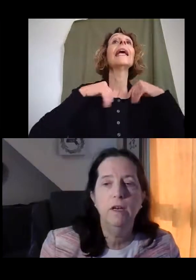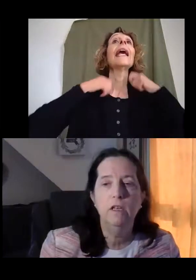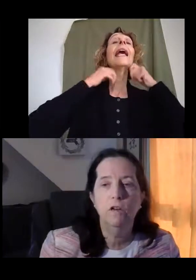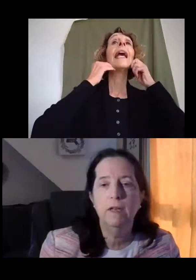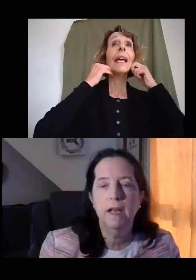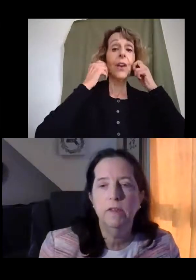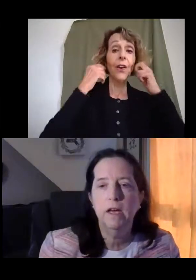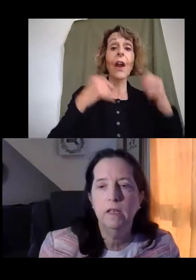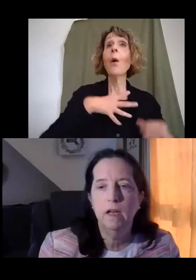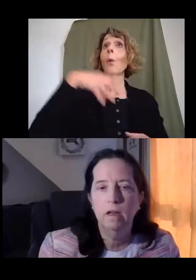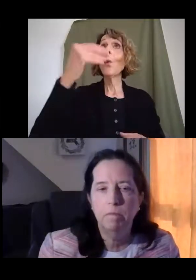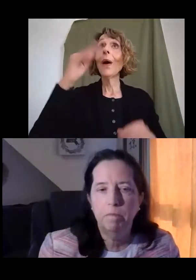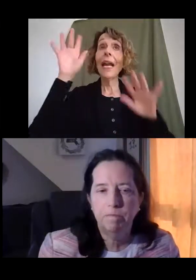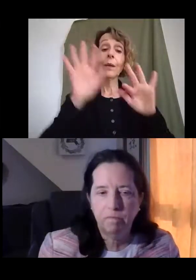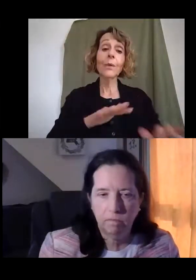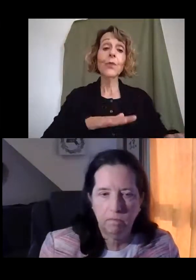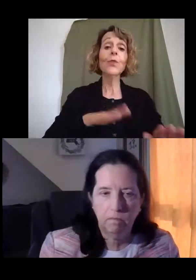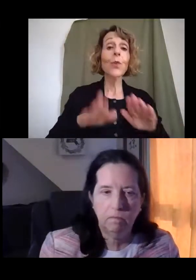20 degrees out that day.